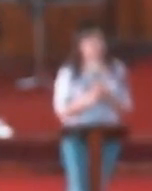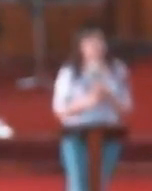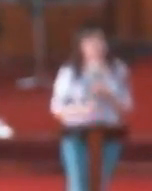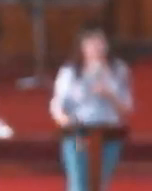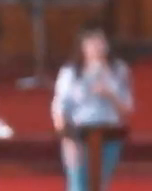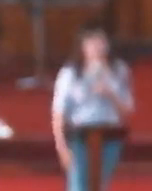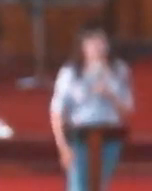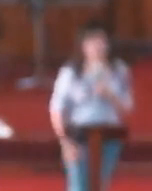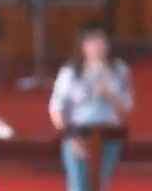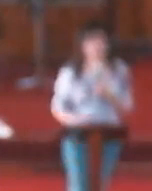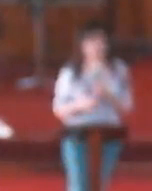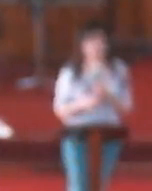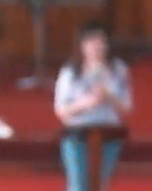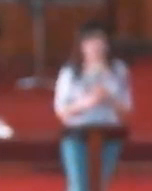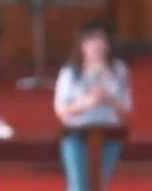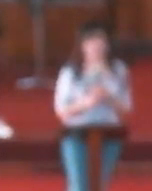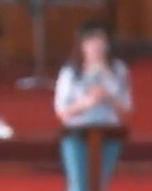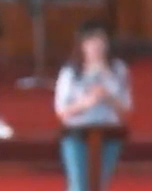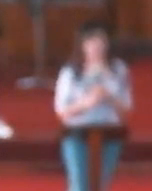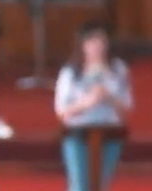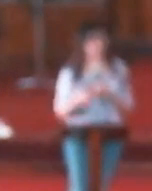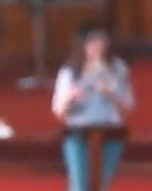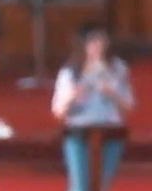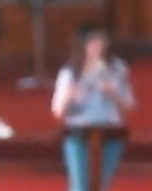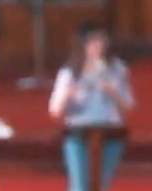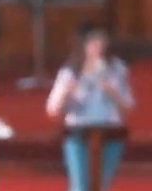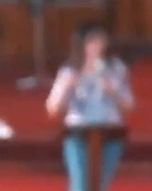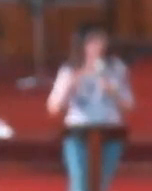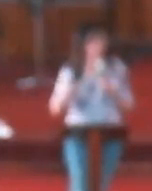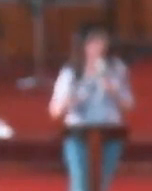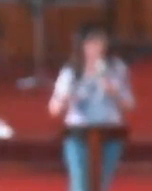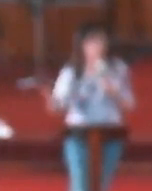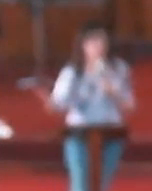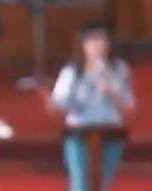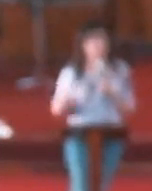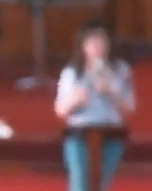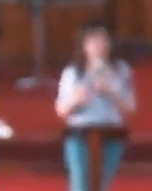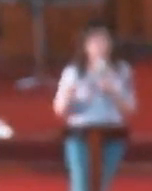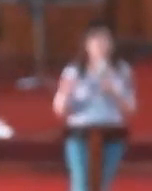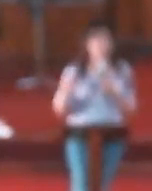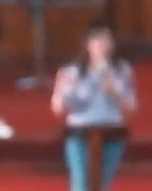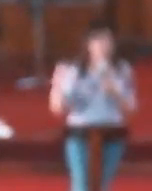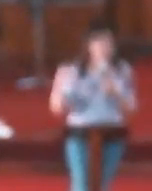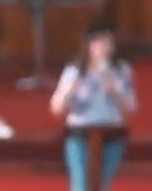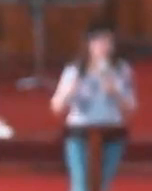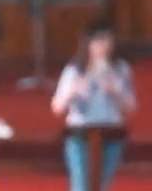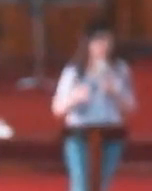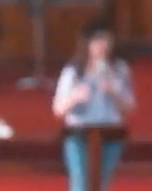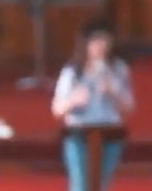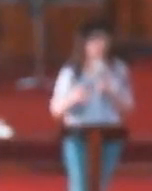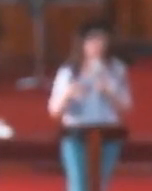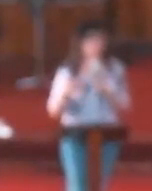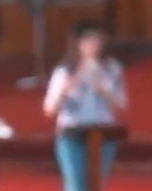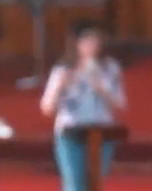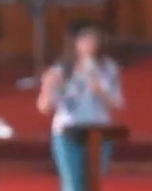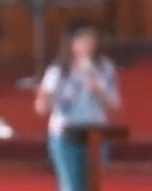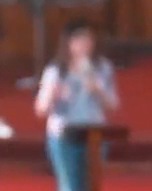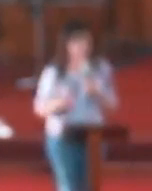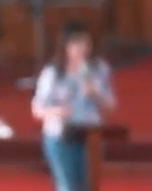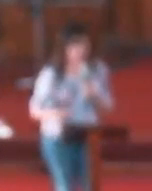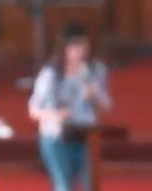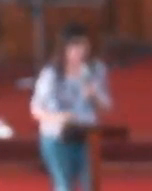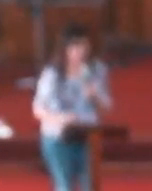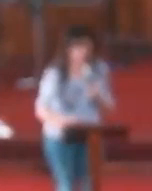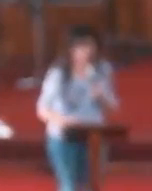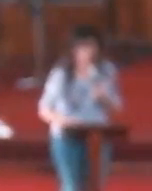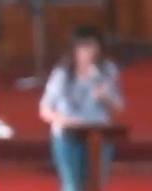de sentirse ahí, pero Dios dijo y no hizo nada. Yeah, and be careful that what you say through the Bible, that it is directed from the Lord, so you don't cause a